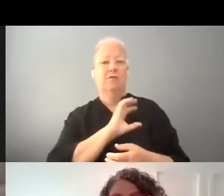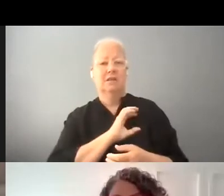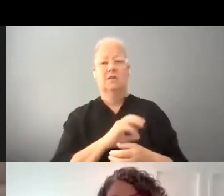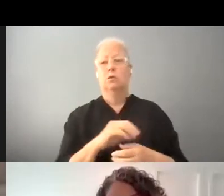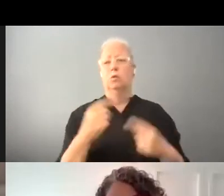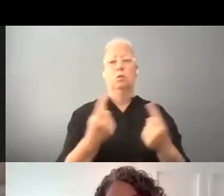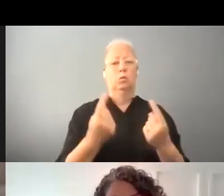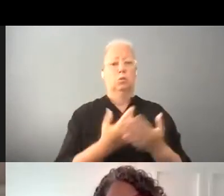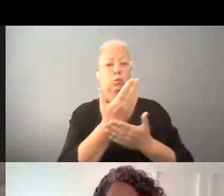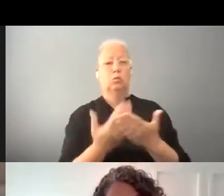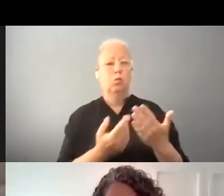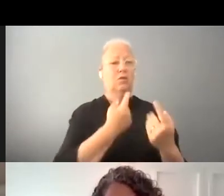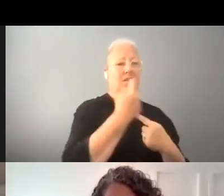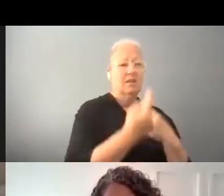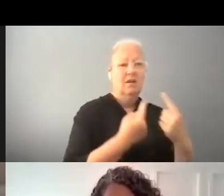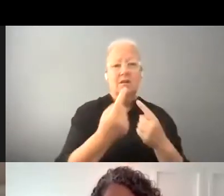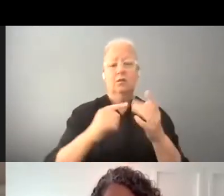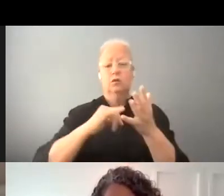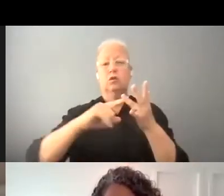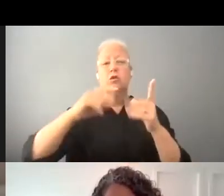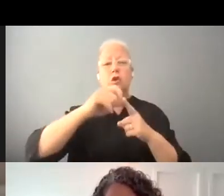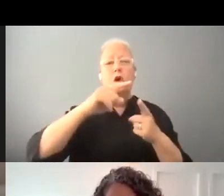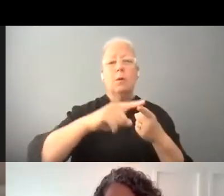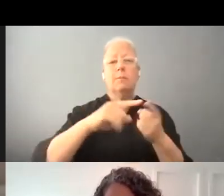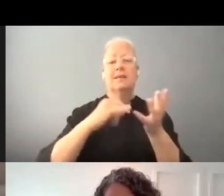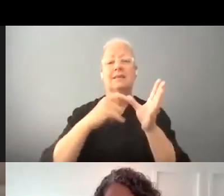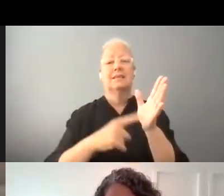being told, that, the scope and scale of these stories.